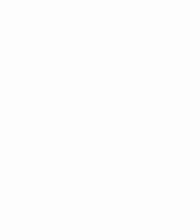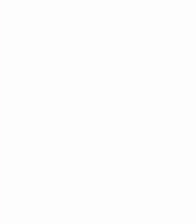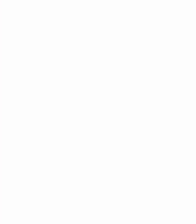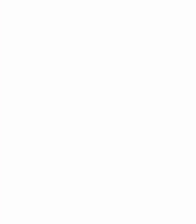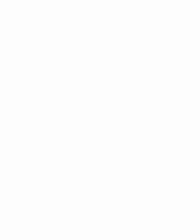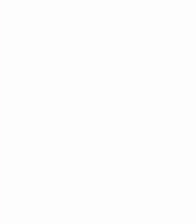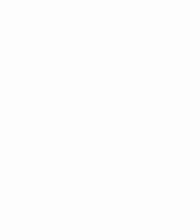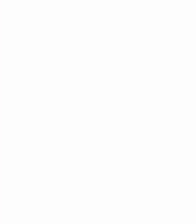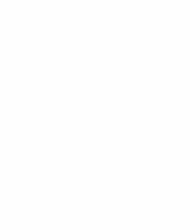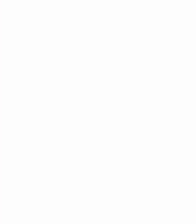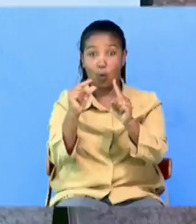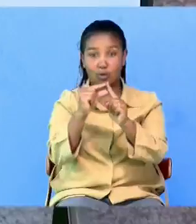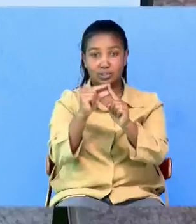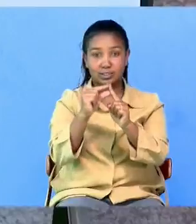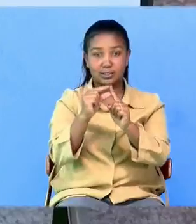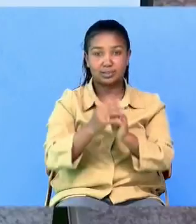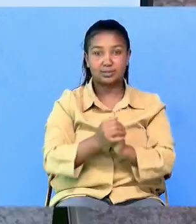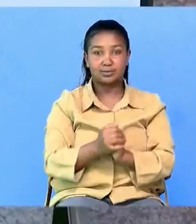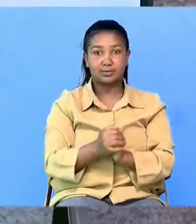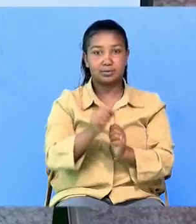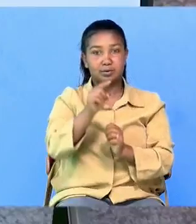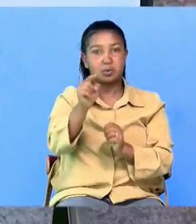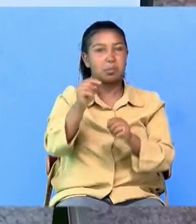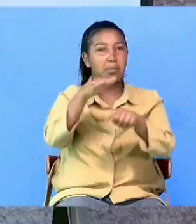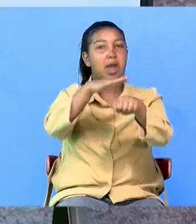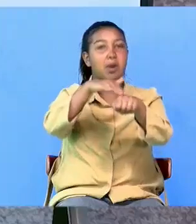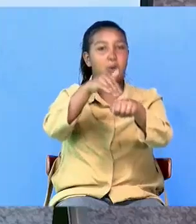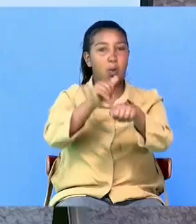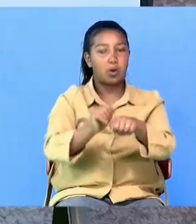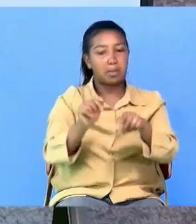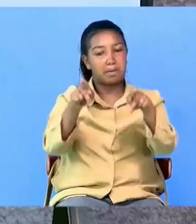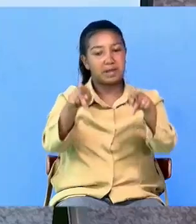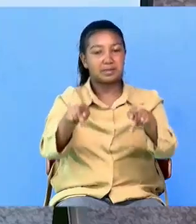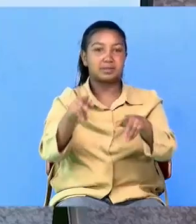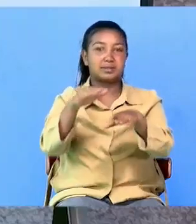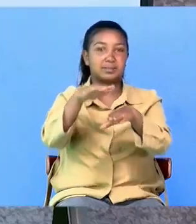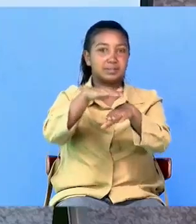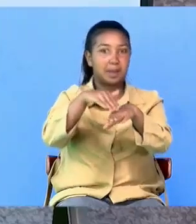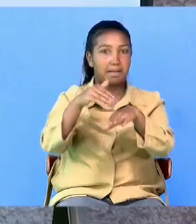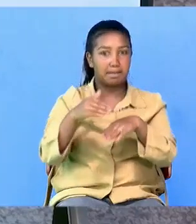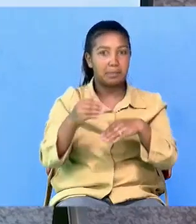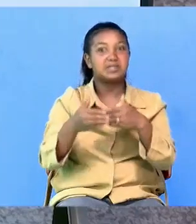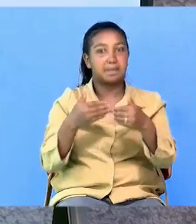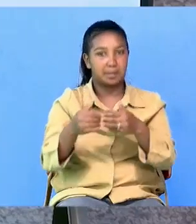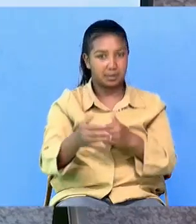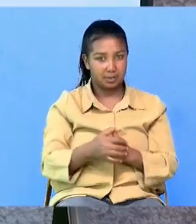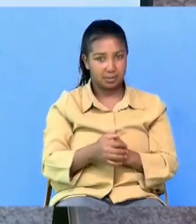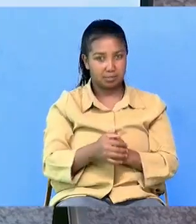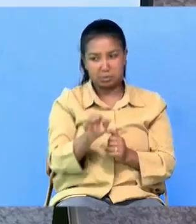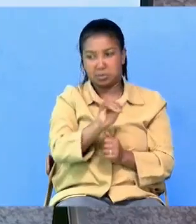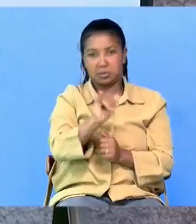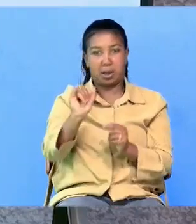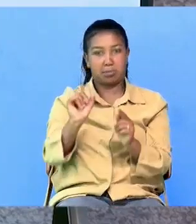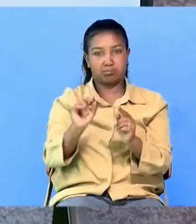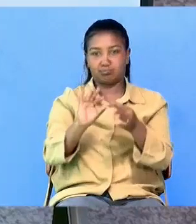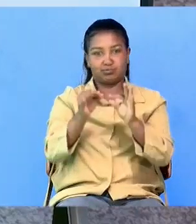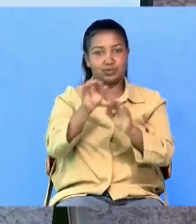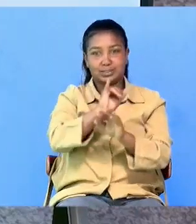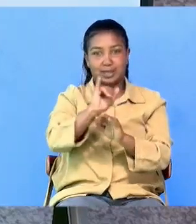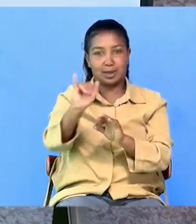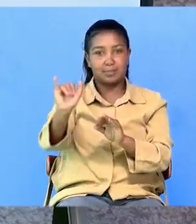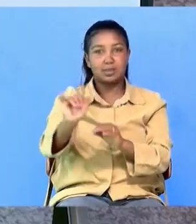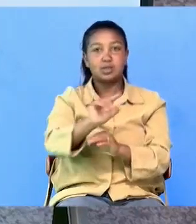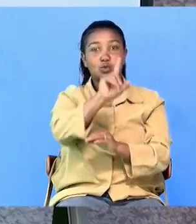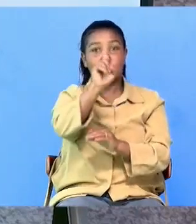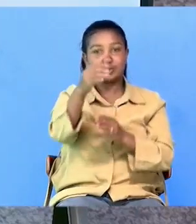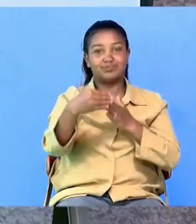Or in other words, you may call it that is present simple. They are both same. No difference at all. So this